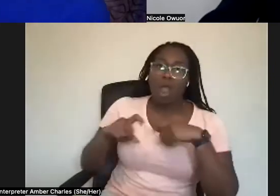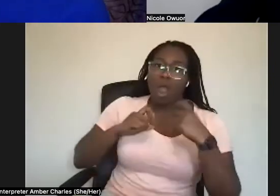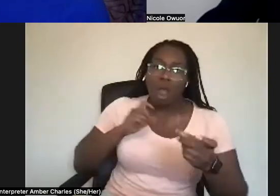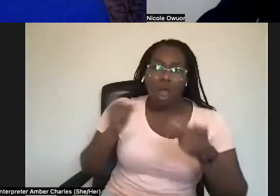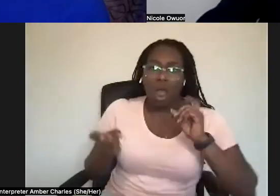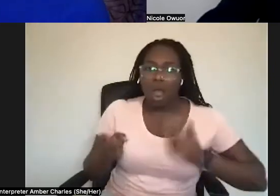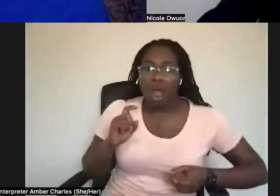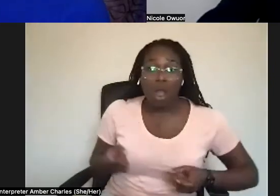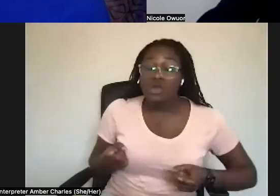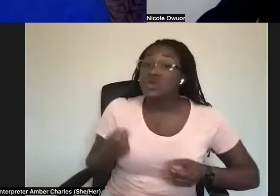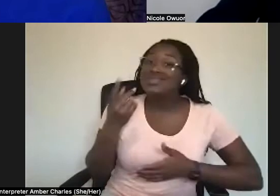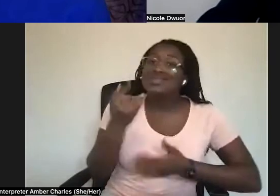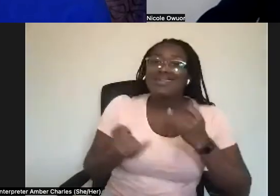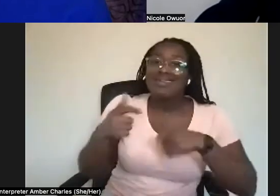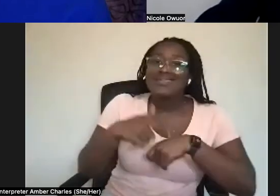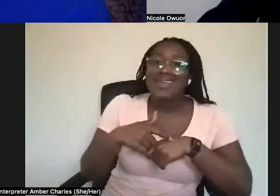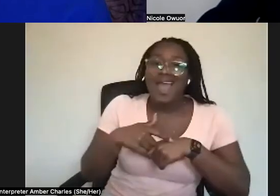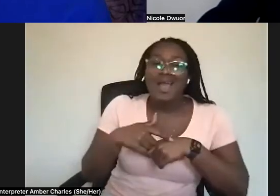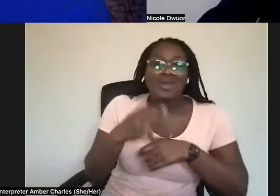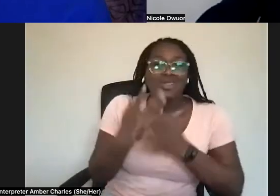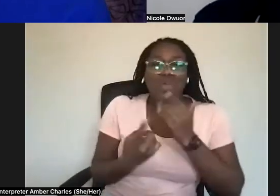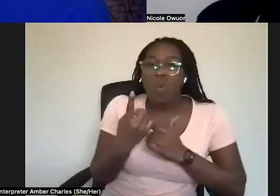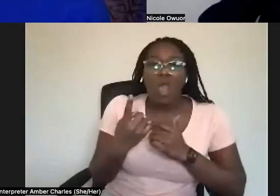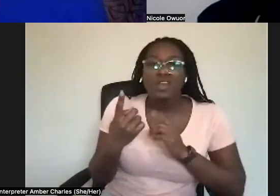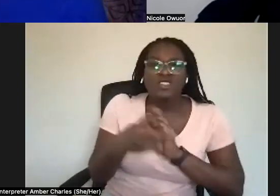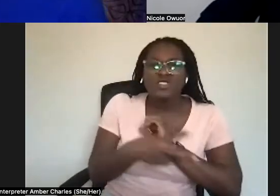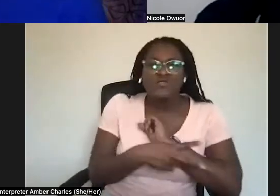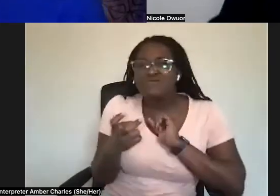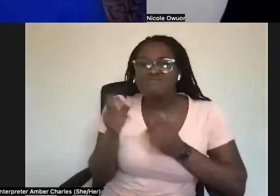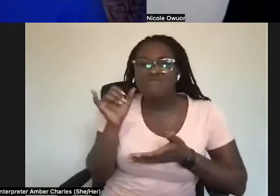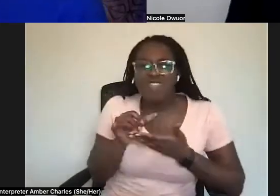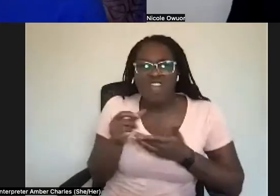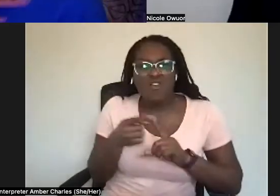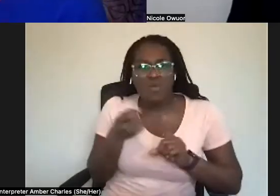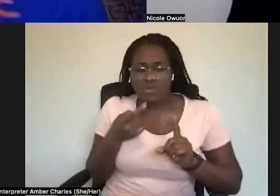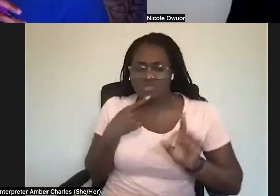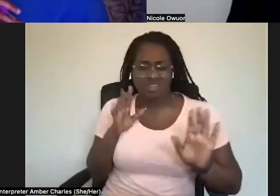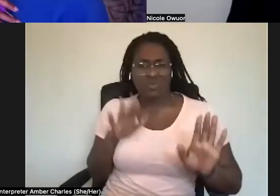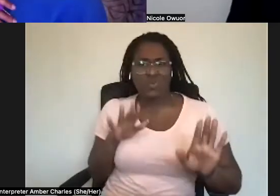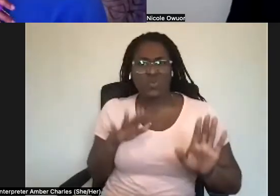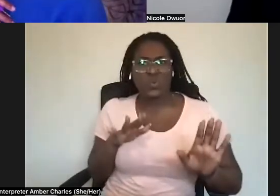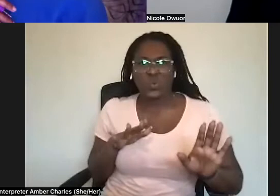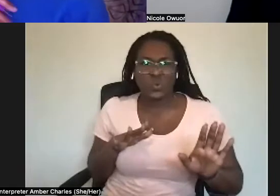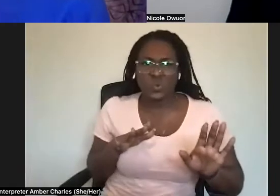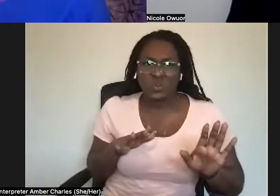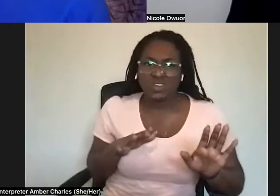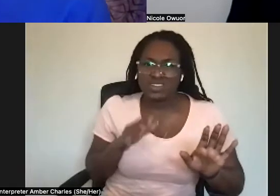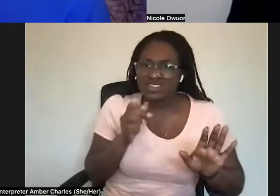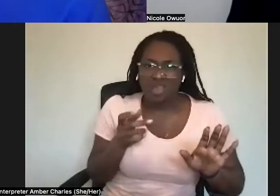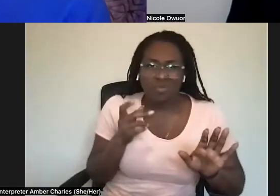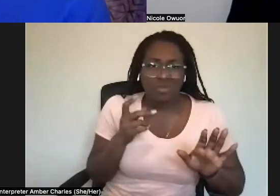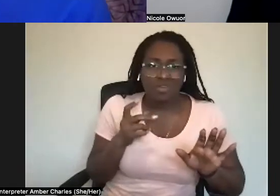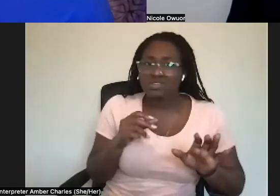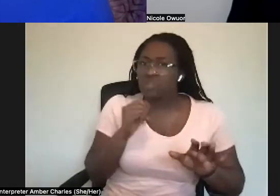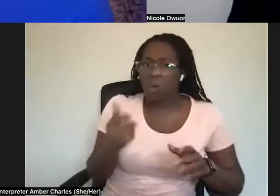last time someone kind of revoked that autonomy from you and told you, hey, chill out, stop living so, let me look,